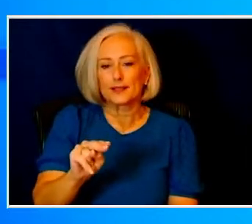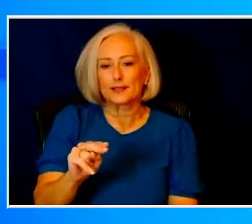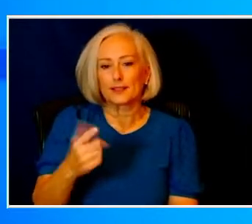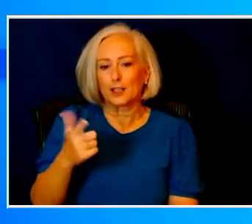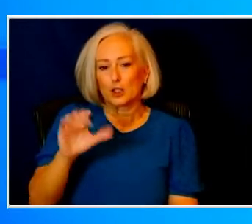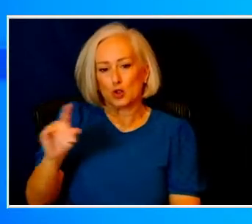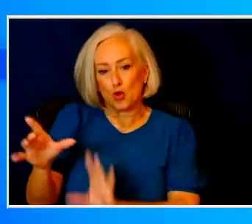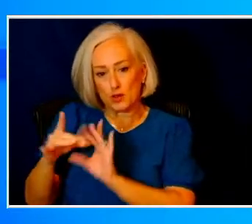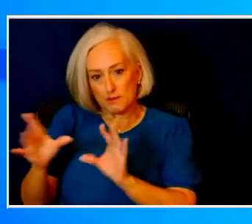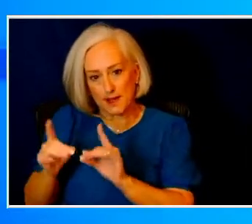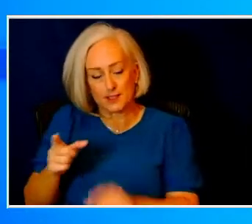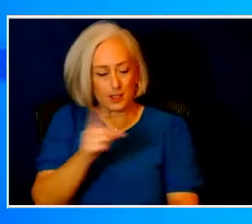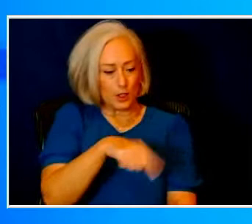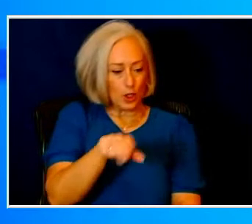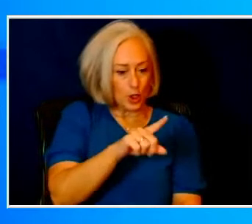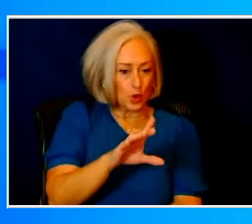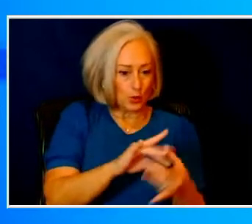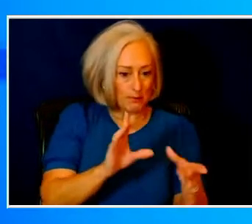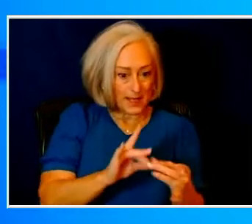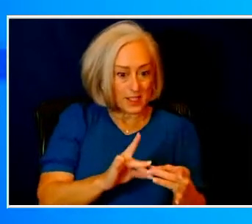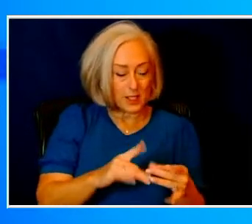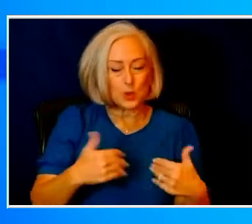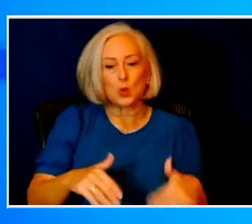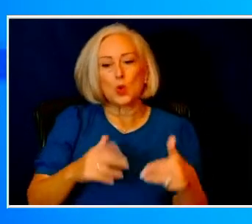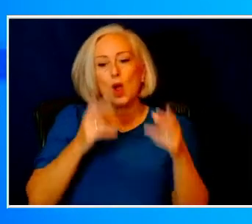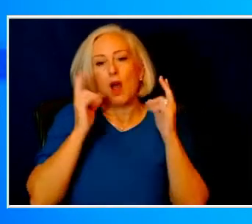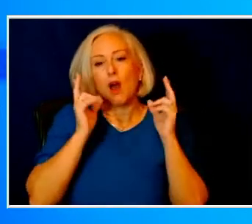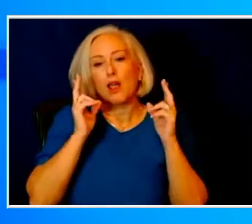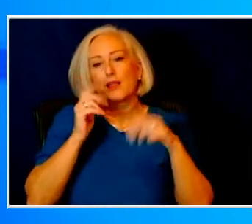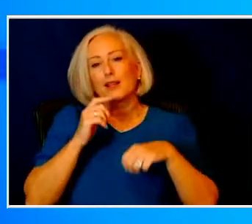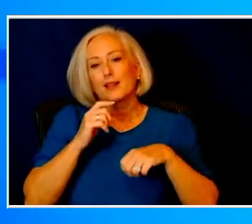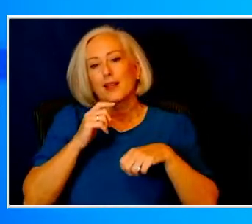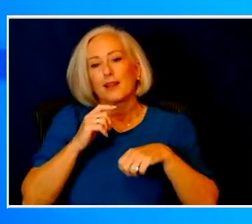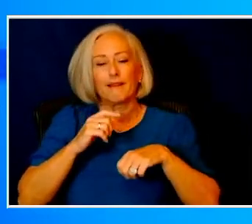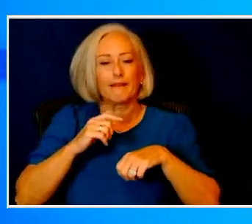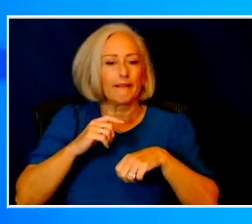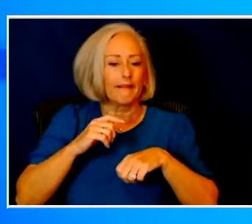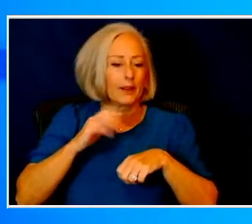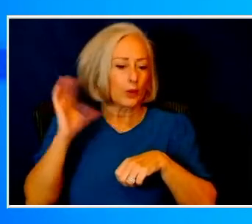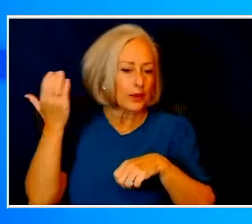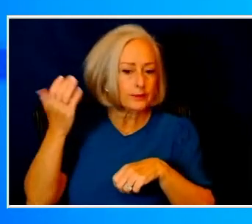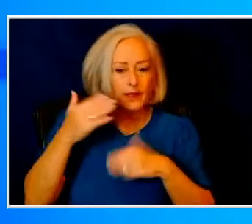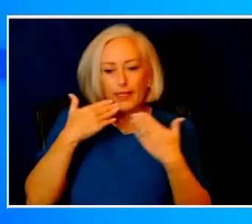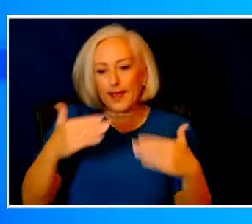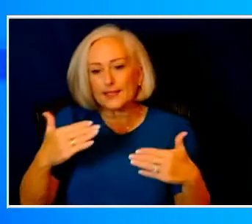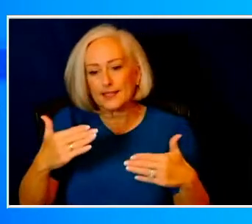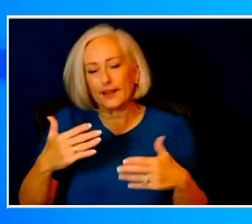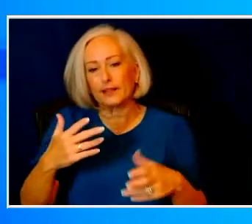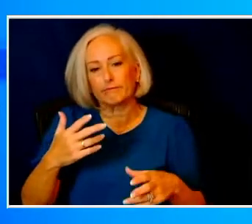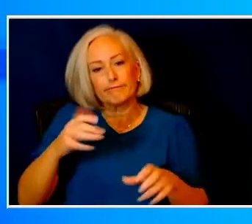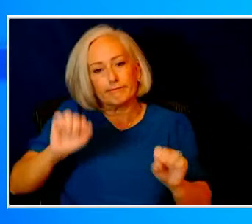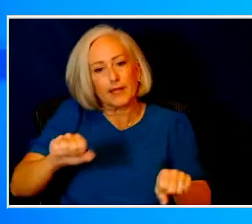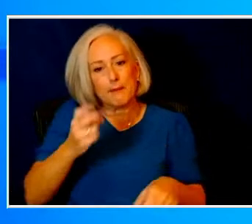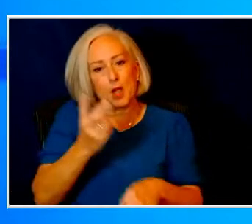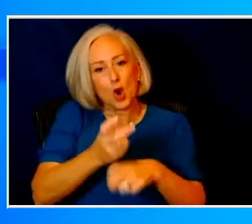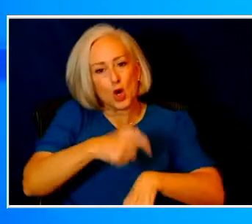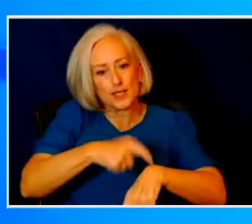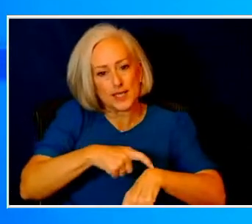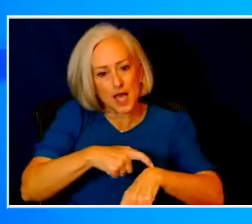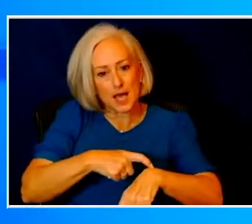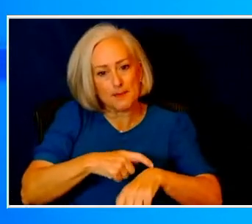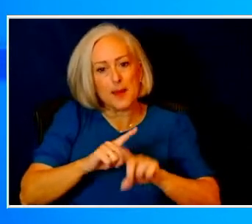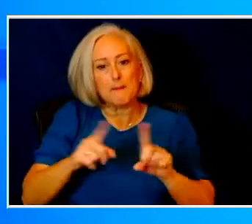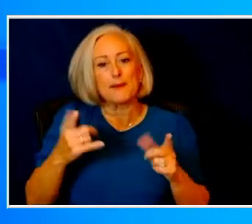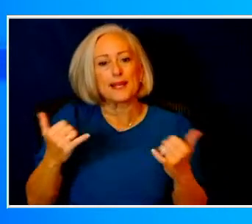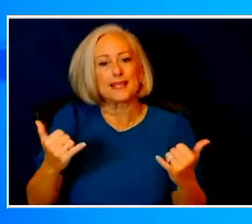to the holiday season, it can be really challenging. But this is also the time, I think there's a bit of a movement to think about October is